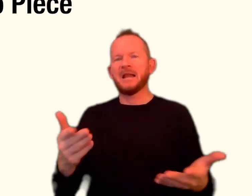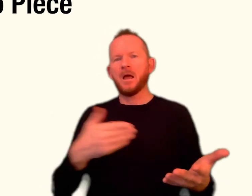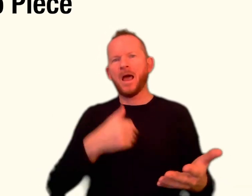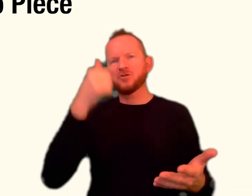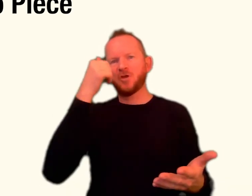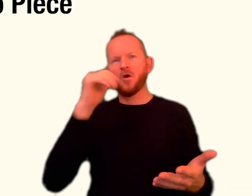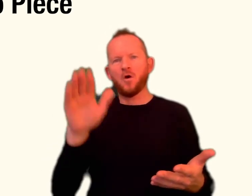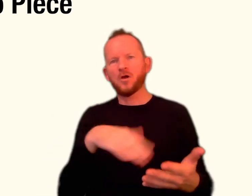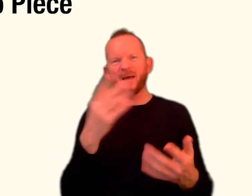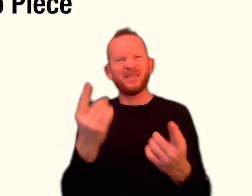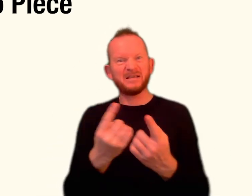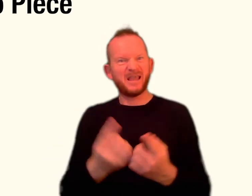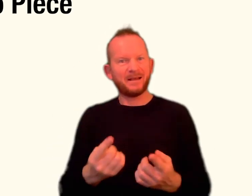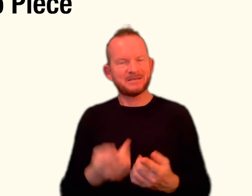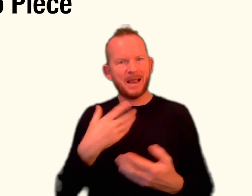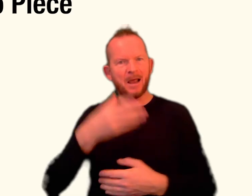about these things, and I think